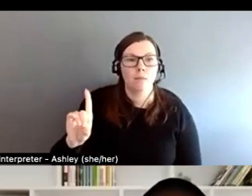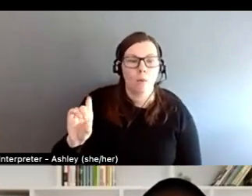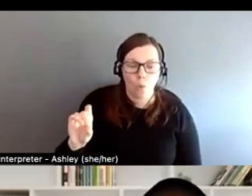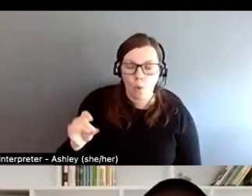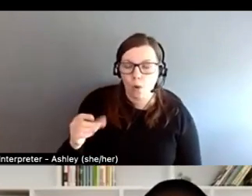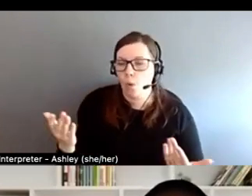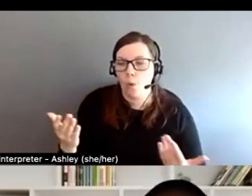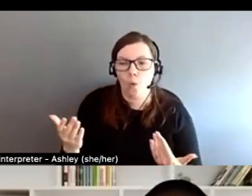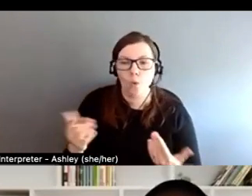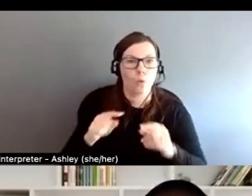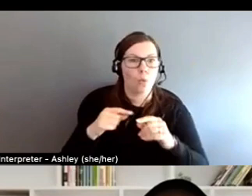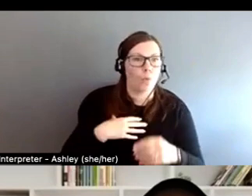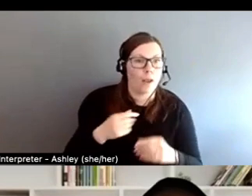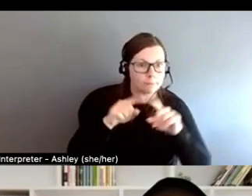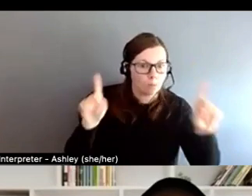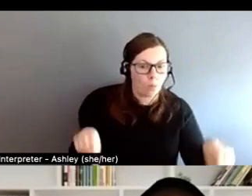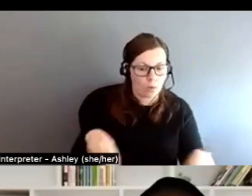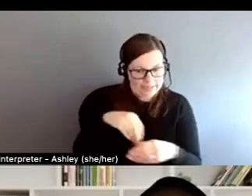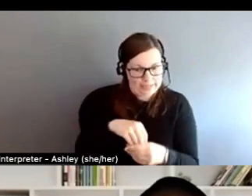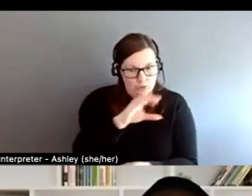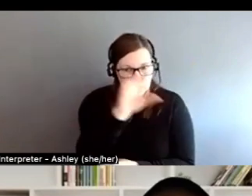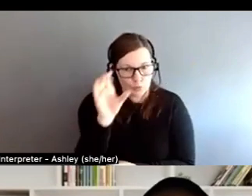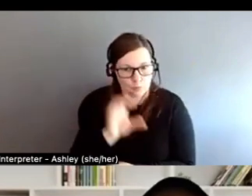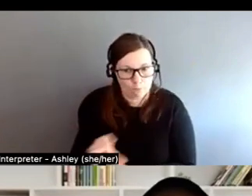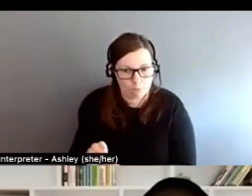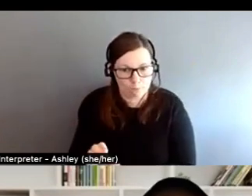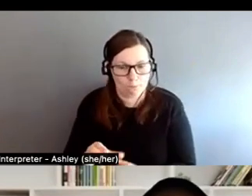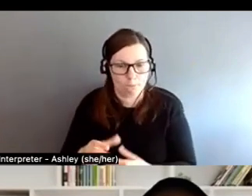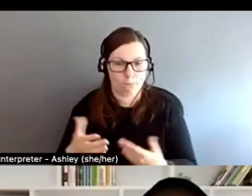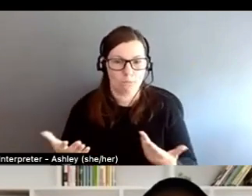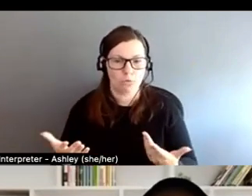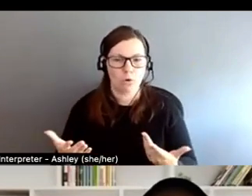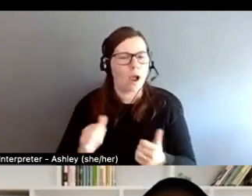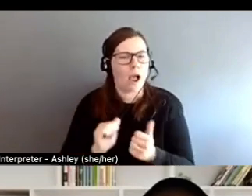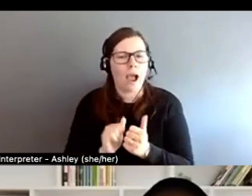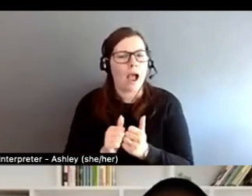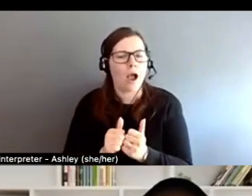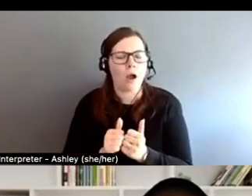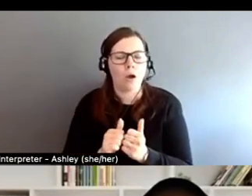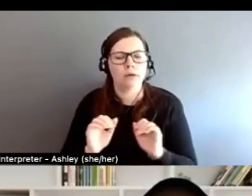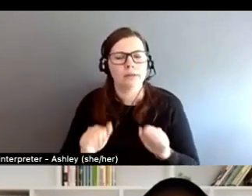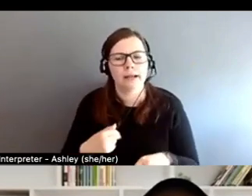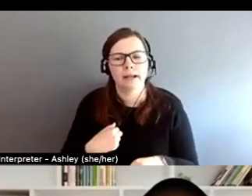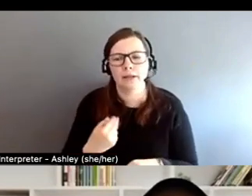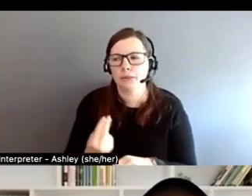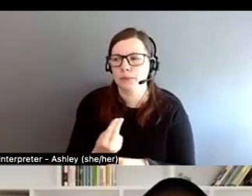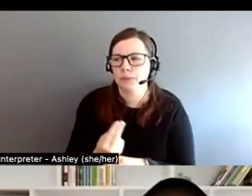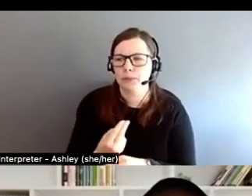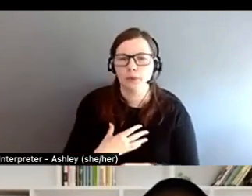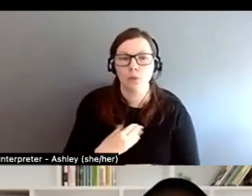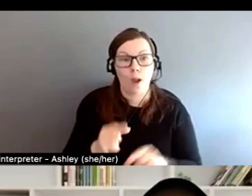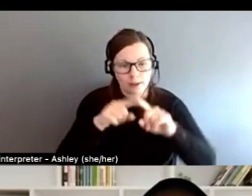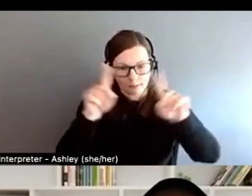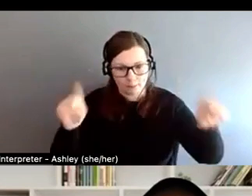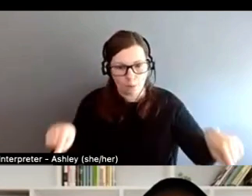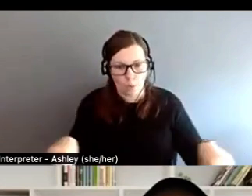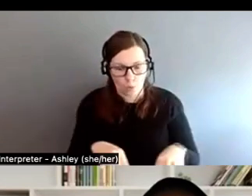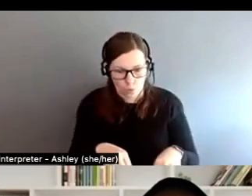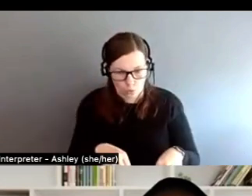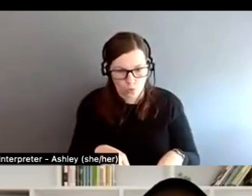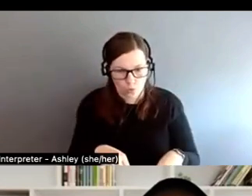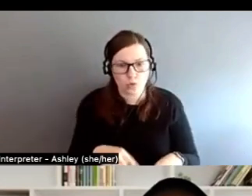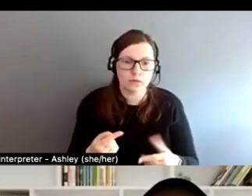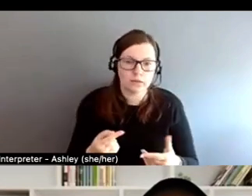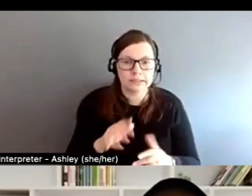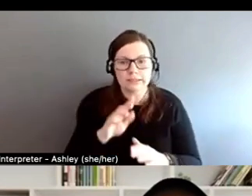What technically might one use to demonstrate something on a whiteboard, but then insert that into Canva? Because